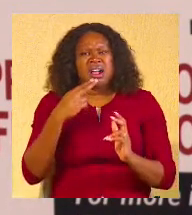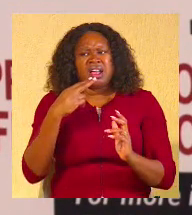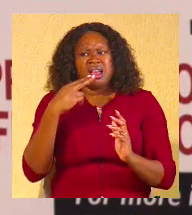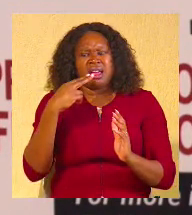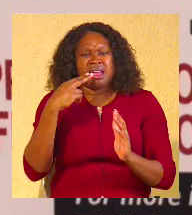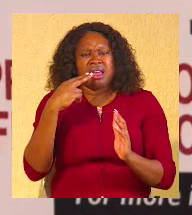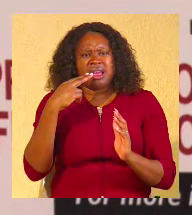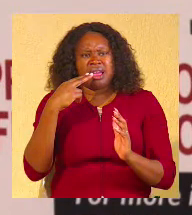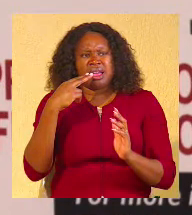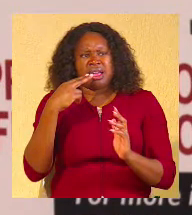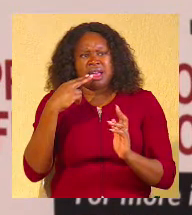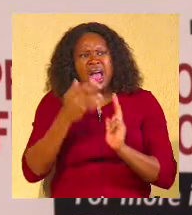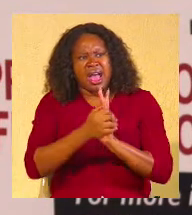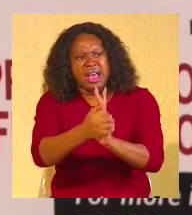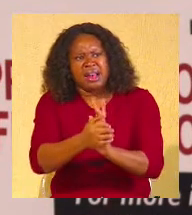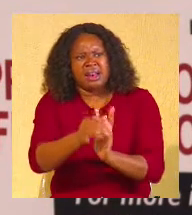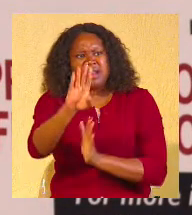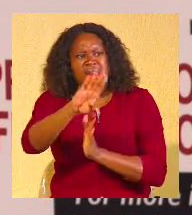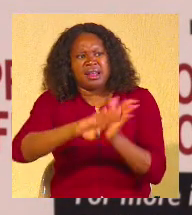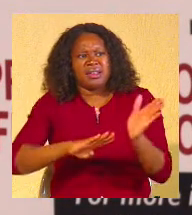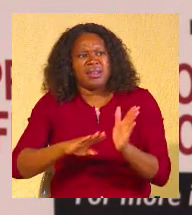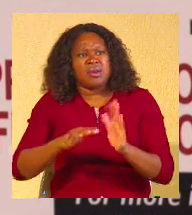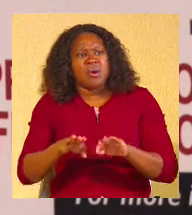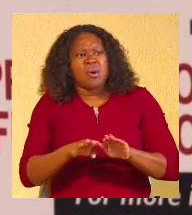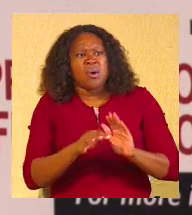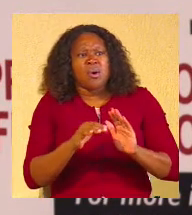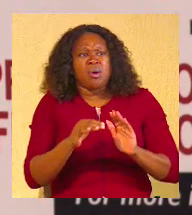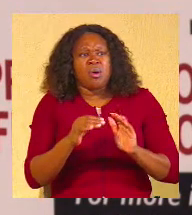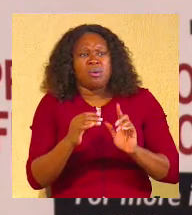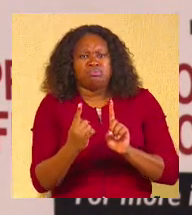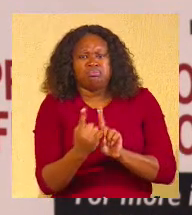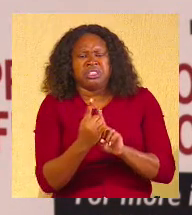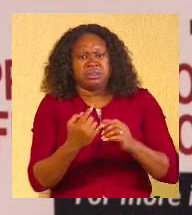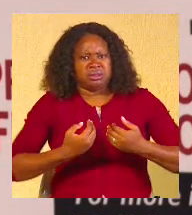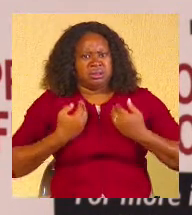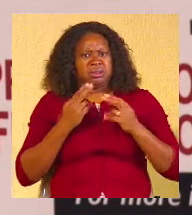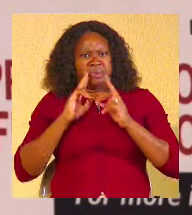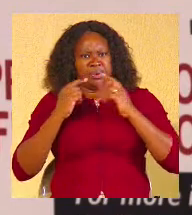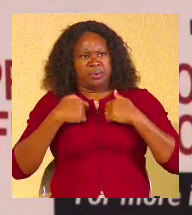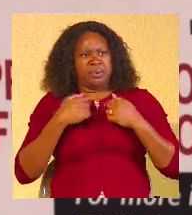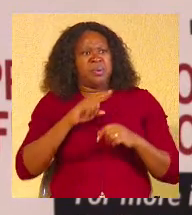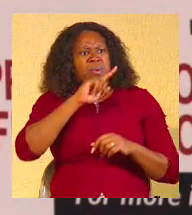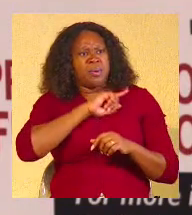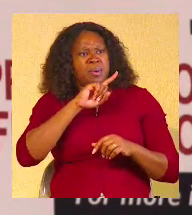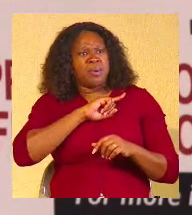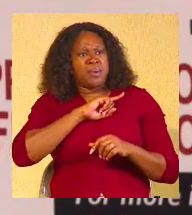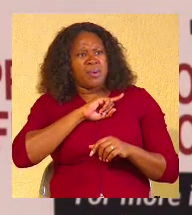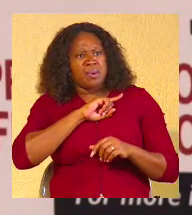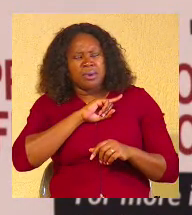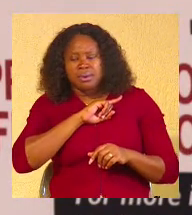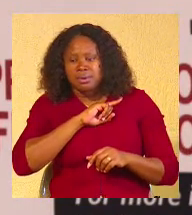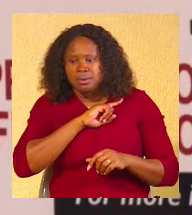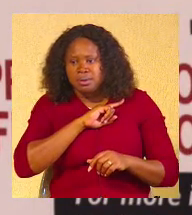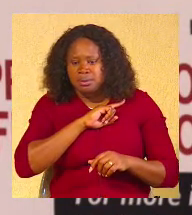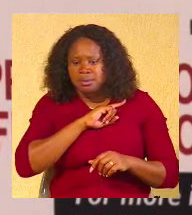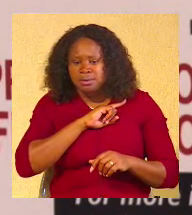the grass level and come speak to us? The lawmakers, why can't they make it out to the people themselves and come